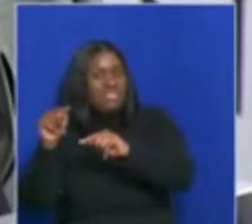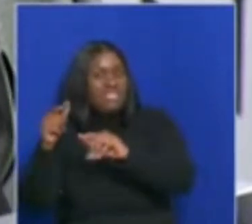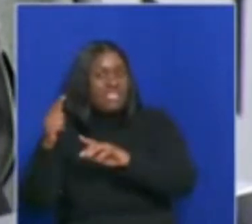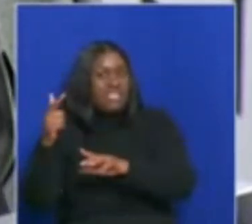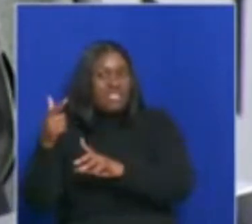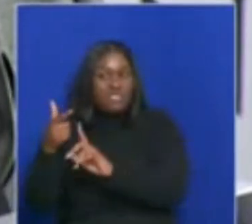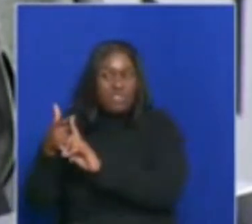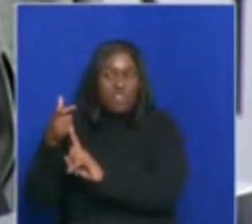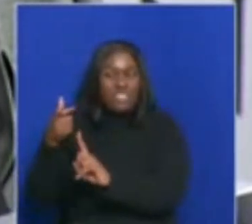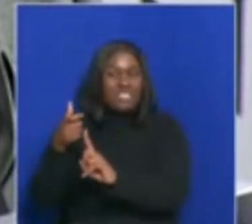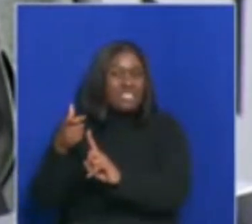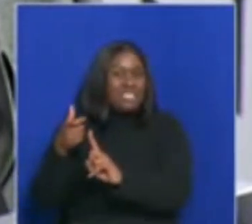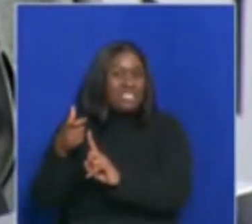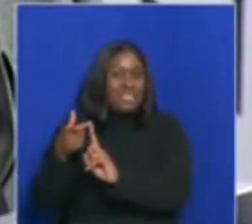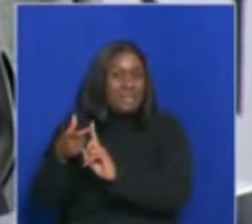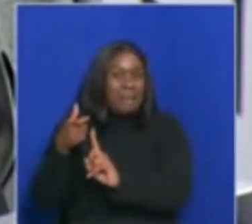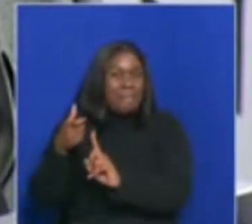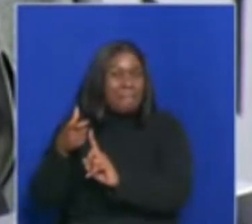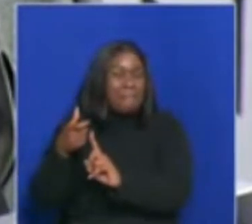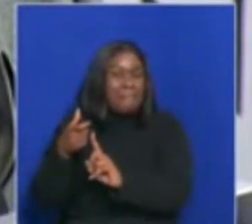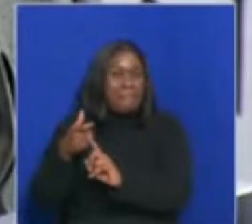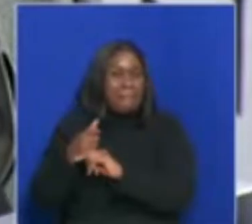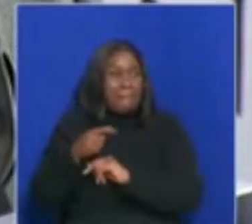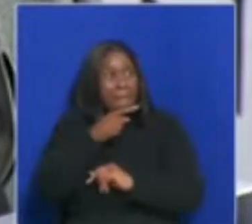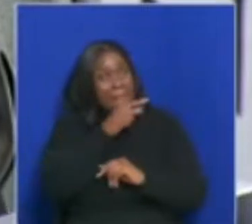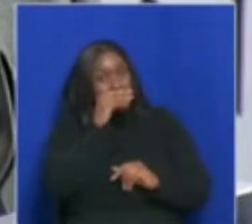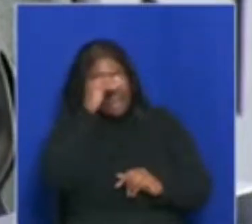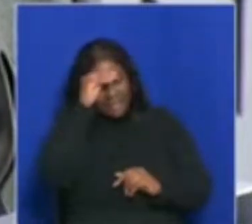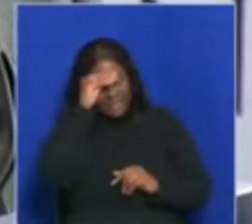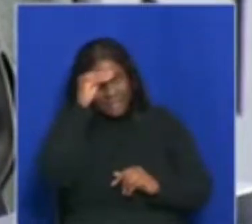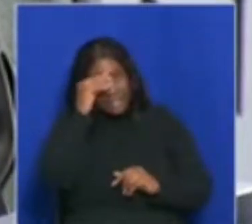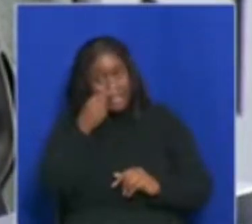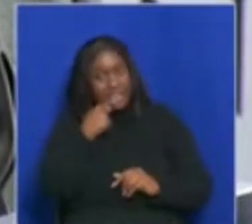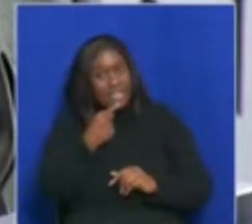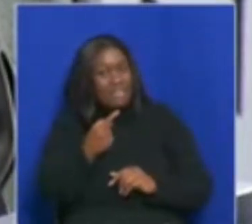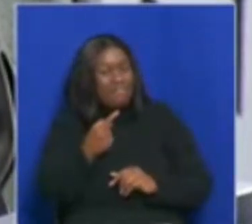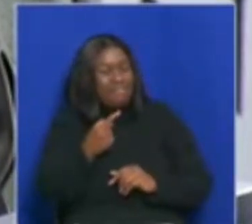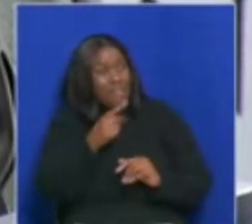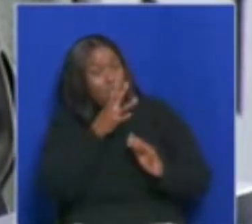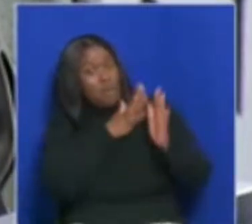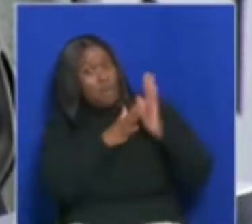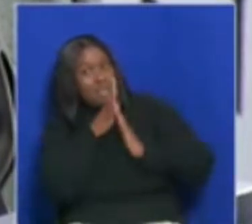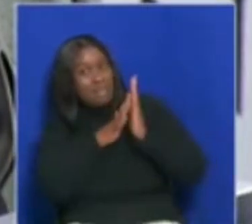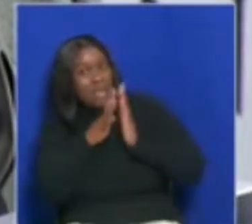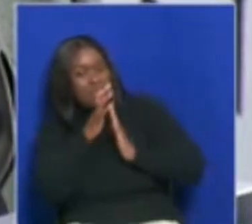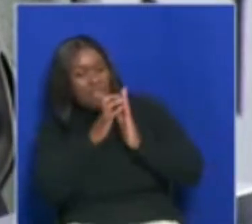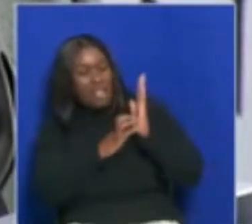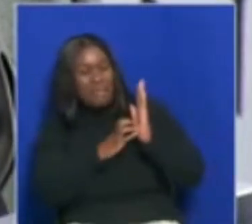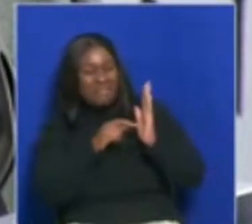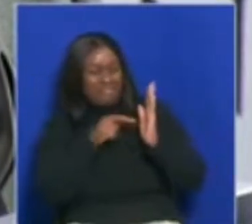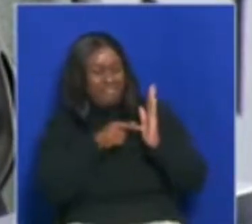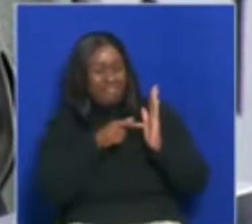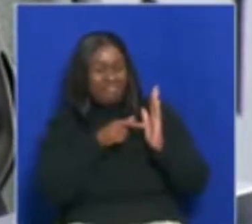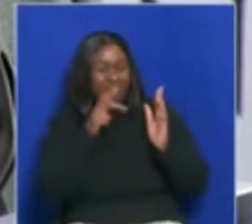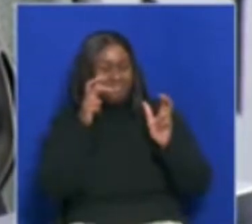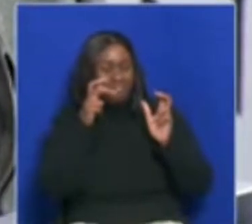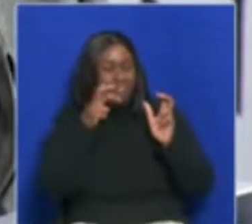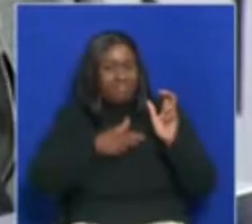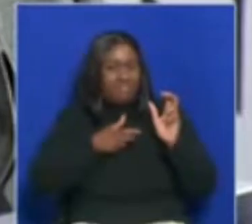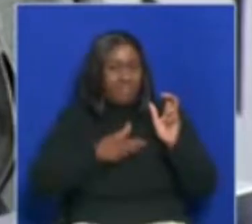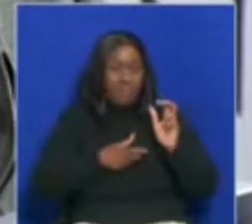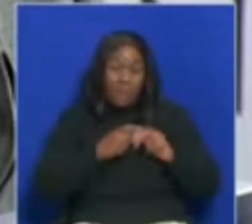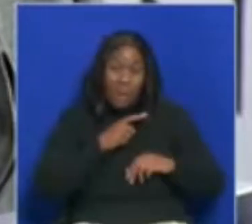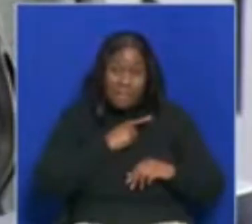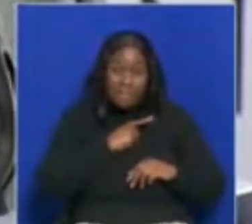the version of the police doesn't make sense. Because if you look at